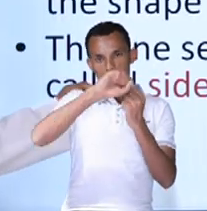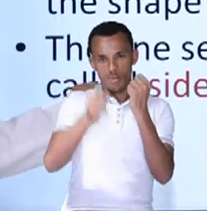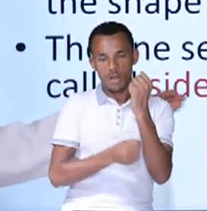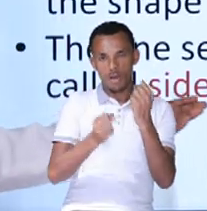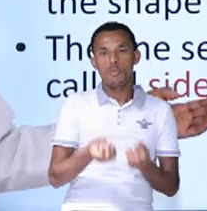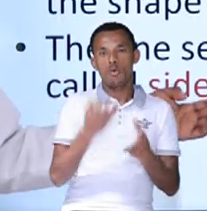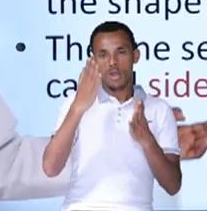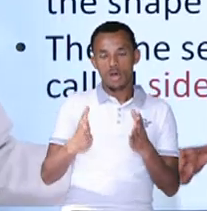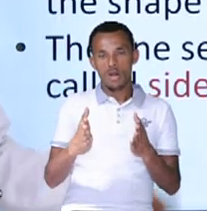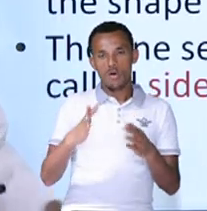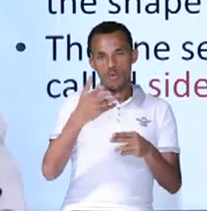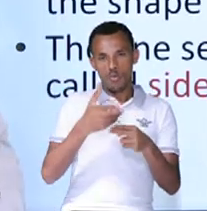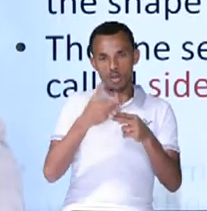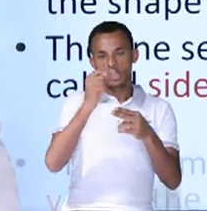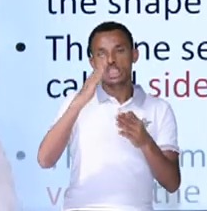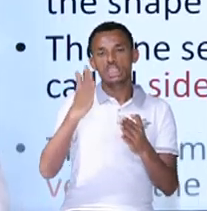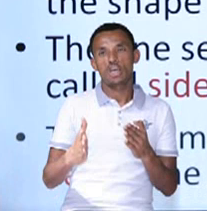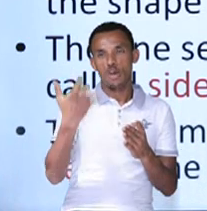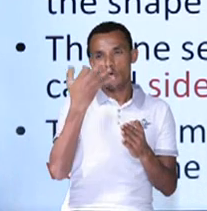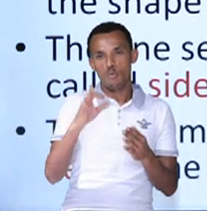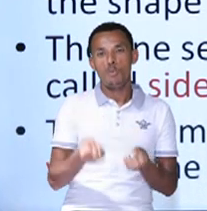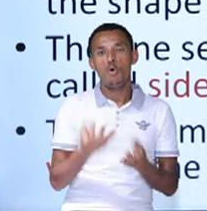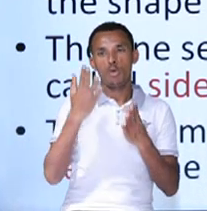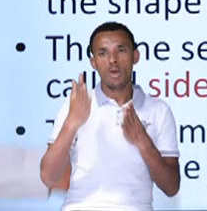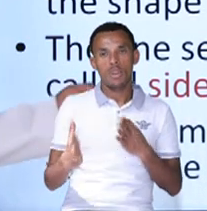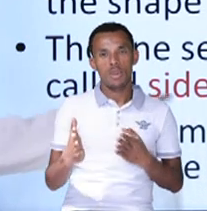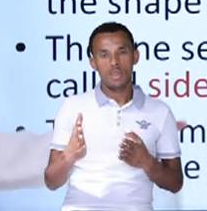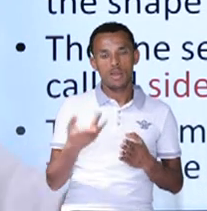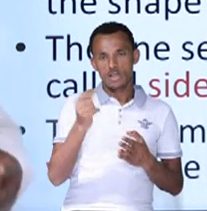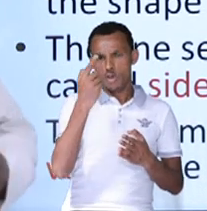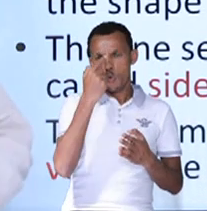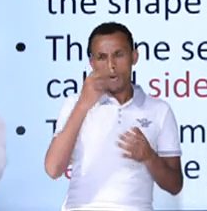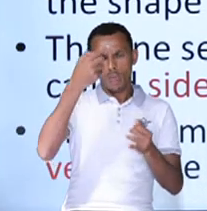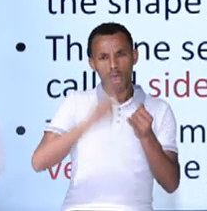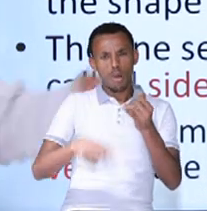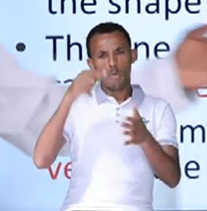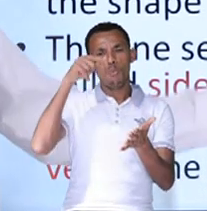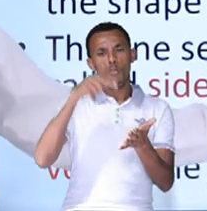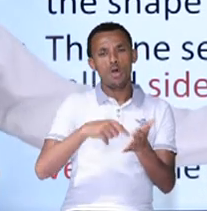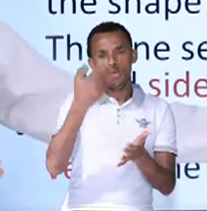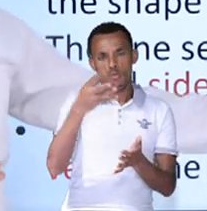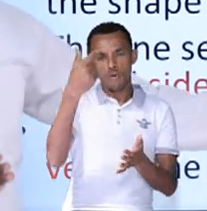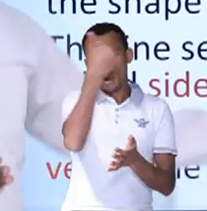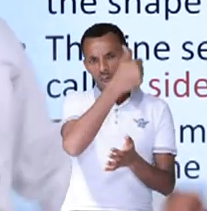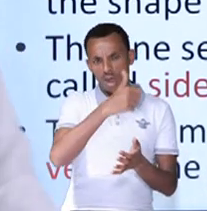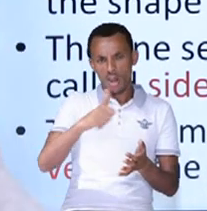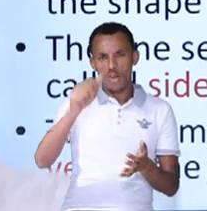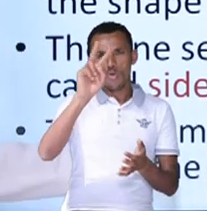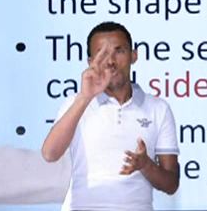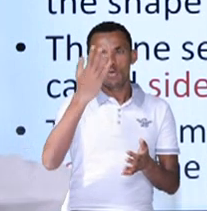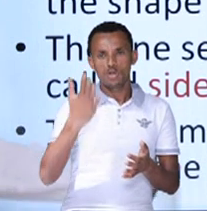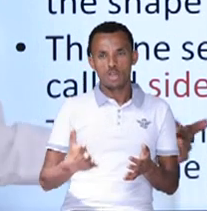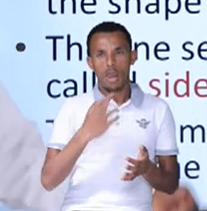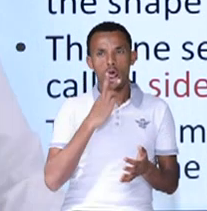polygon called the side of the polygon. The common endpoint of any two